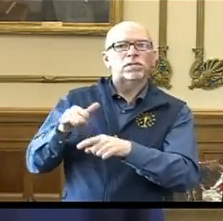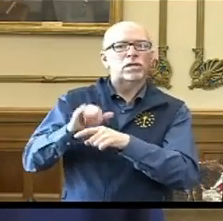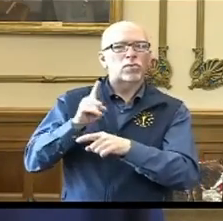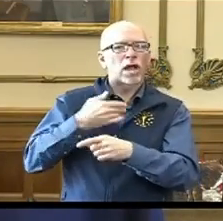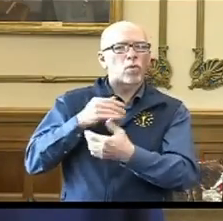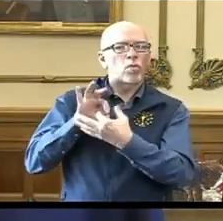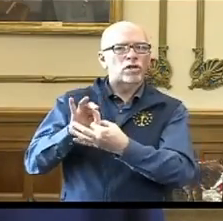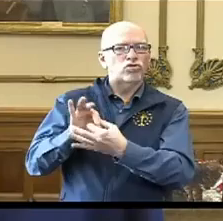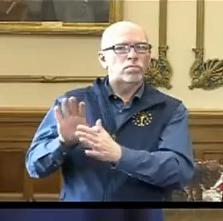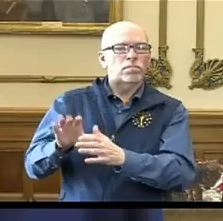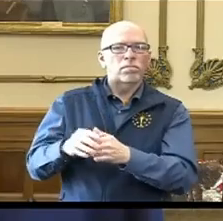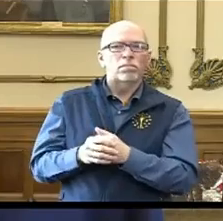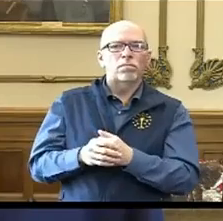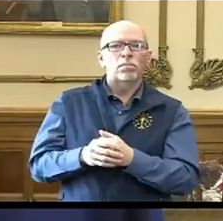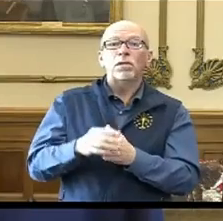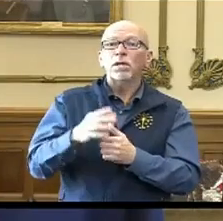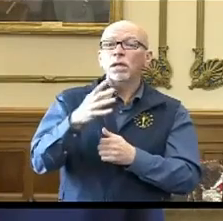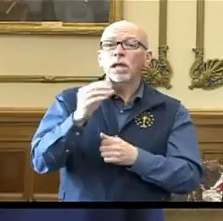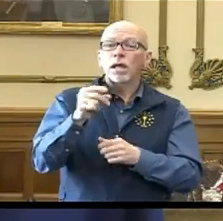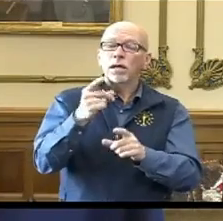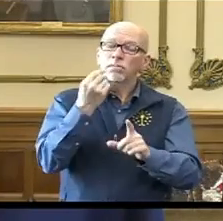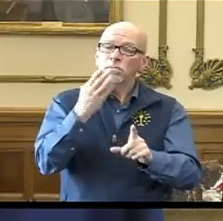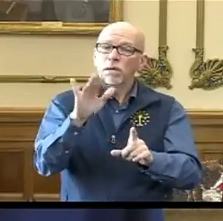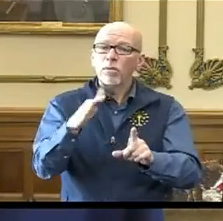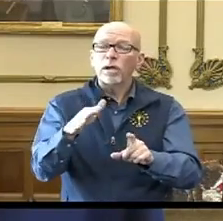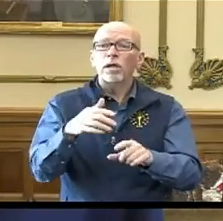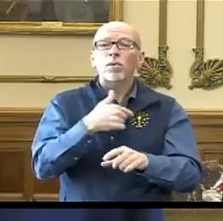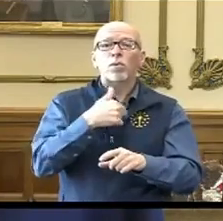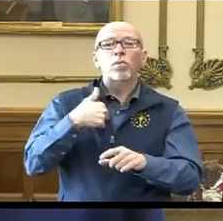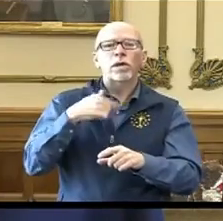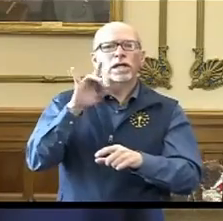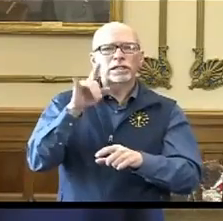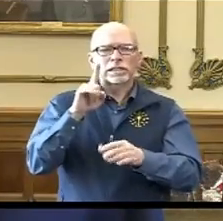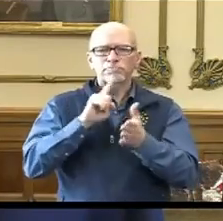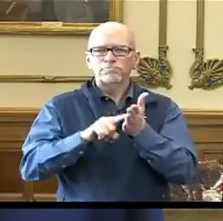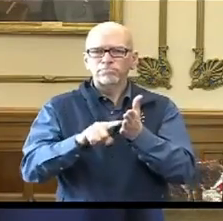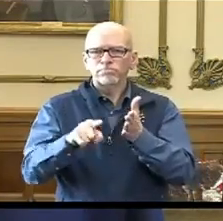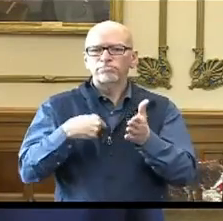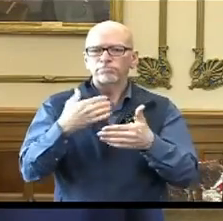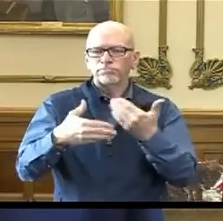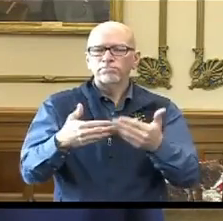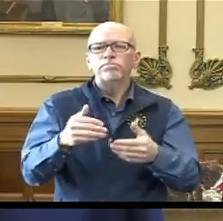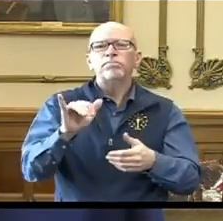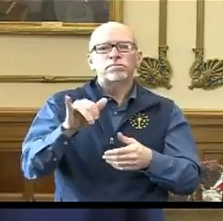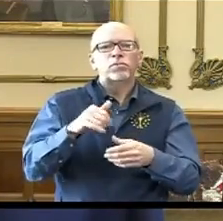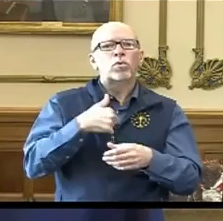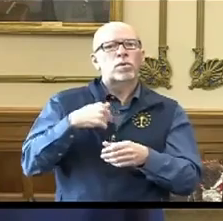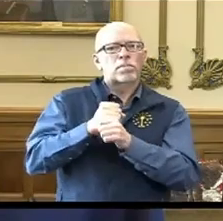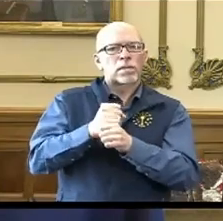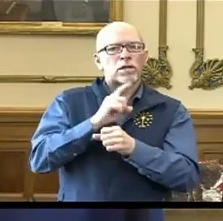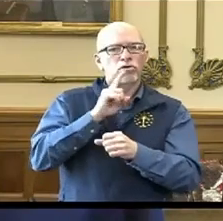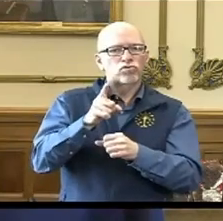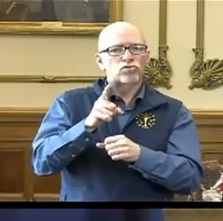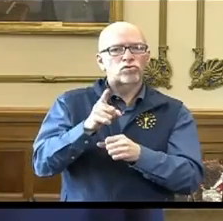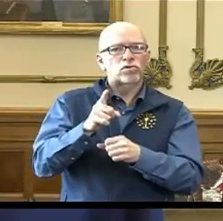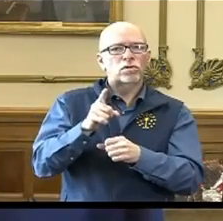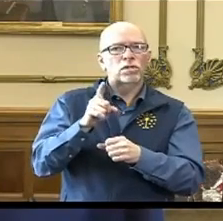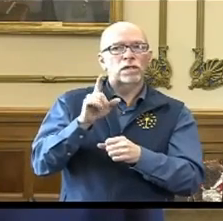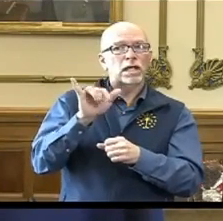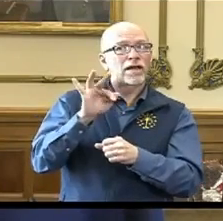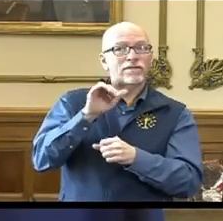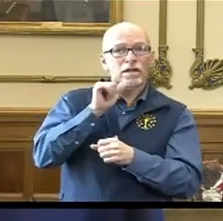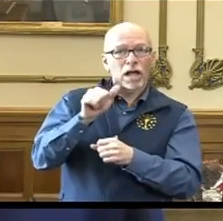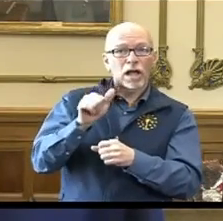relationship exists. And by the way, we have taken a few extra steps to make sure that if that's not, that we're